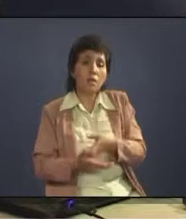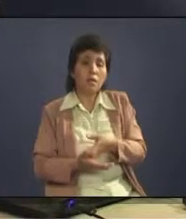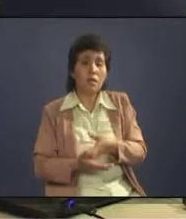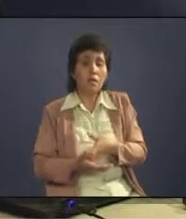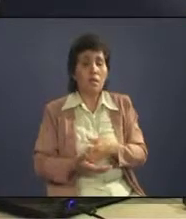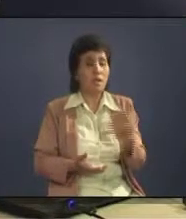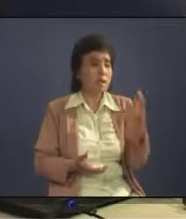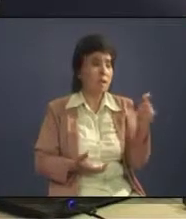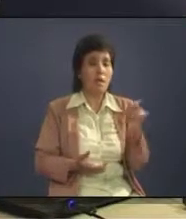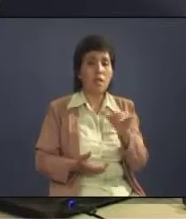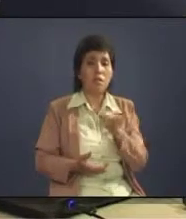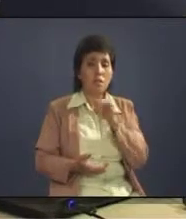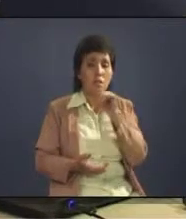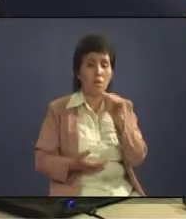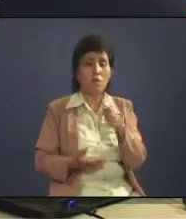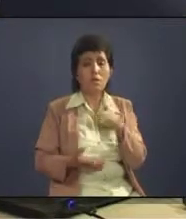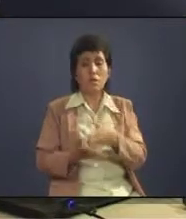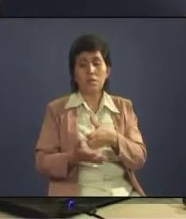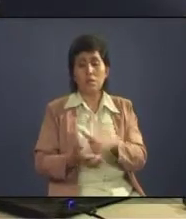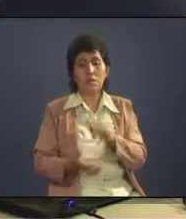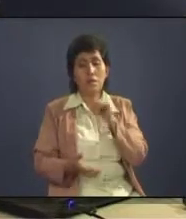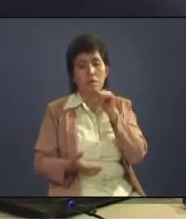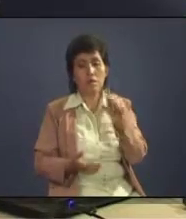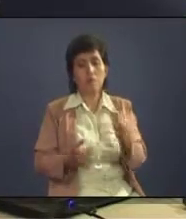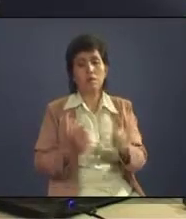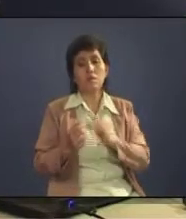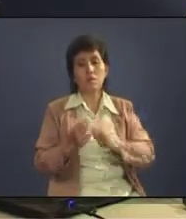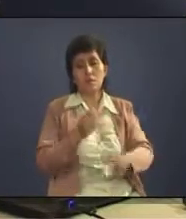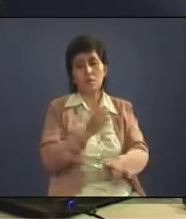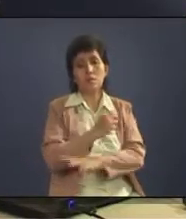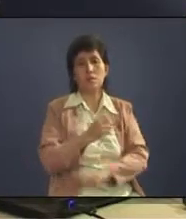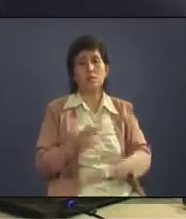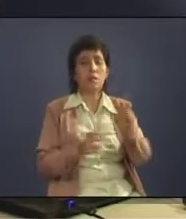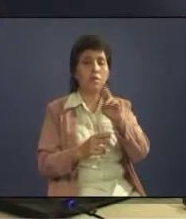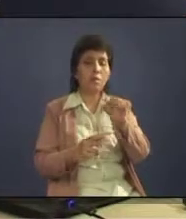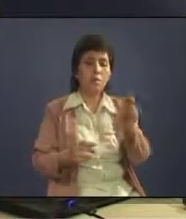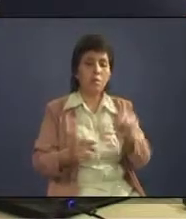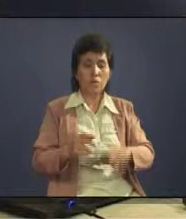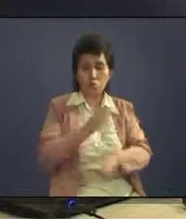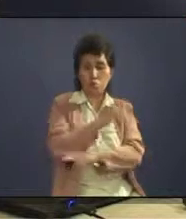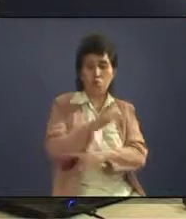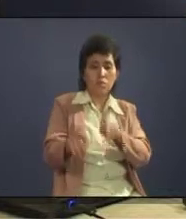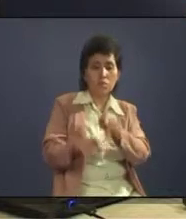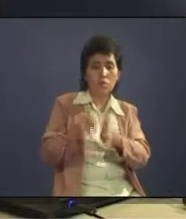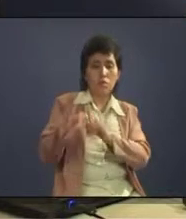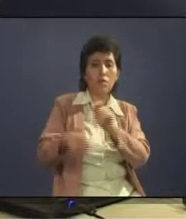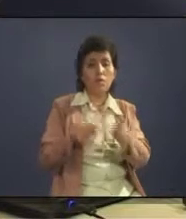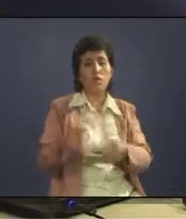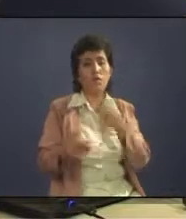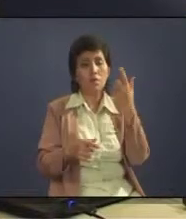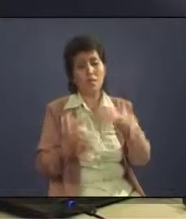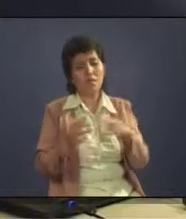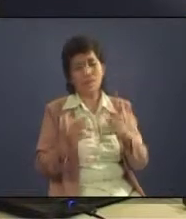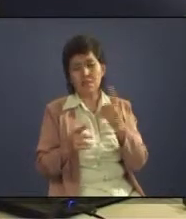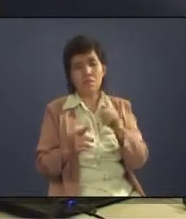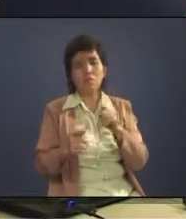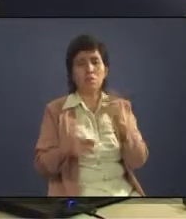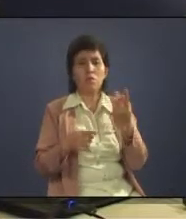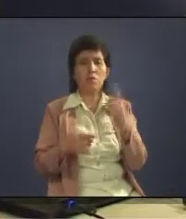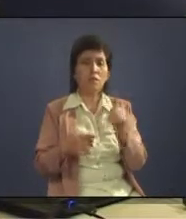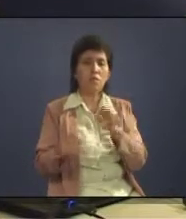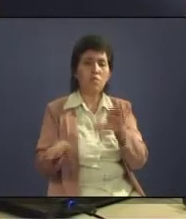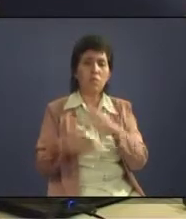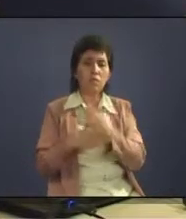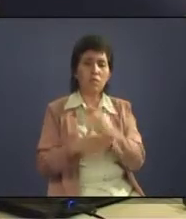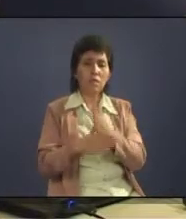not terrorists, some kidnappers, they hold people as ransoms in order to exchange some free the prisoners.